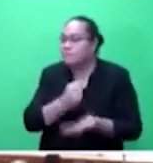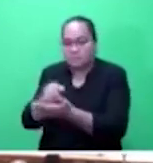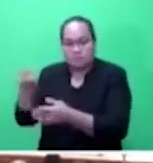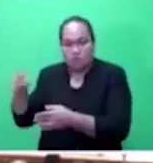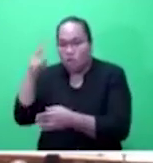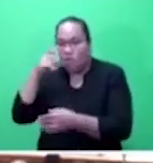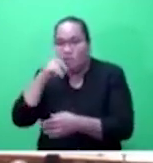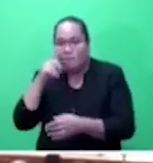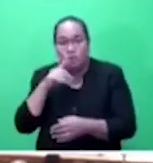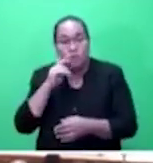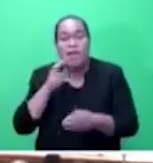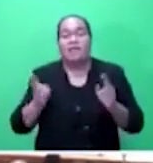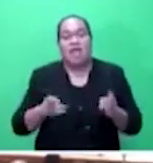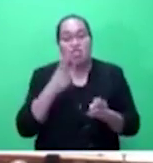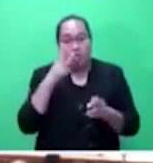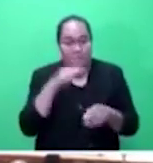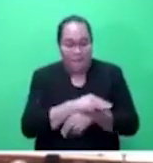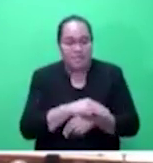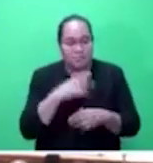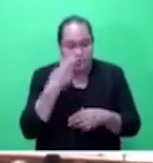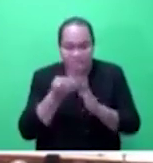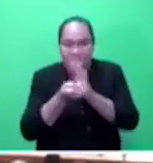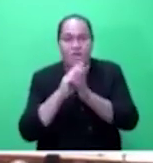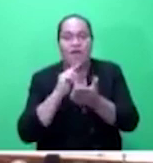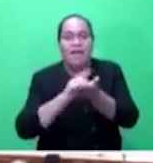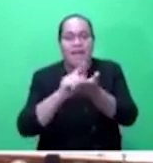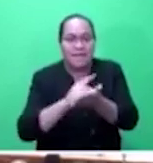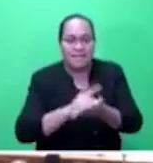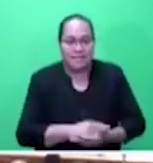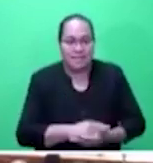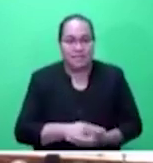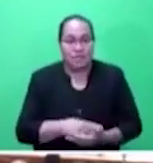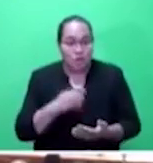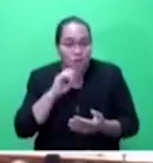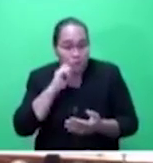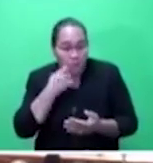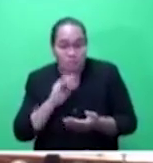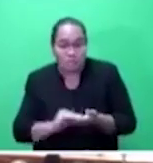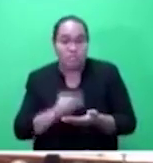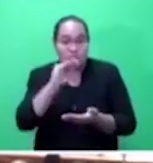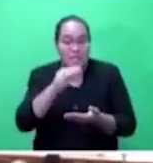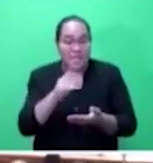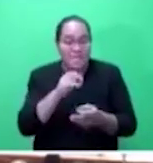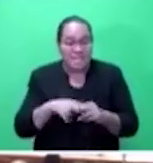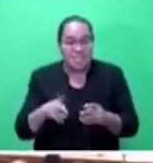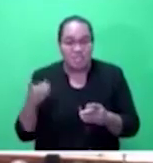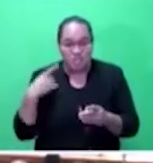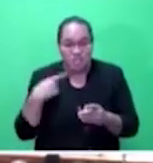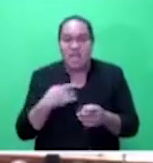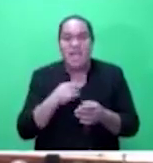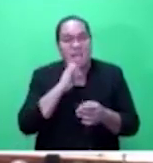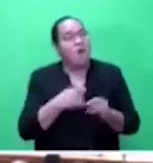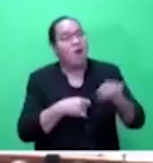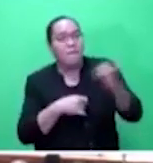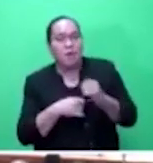as we hope to return to normalcy. On that front, we'll also be raising revenue through an increased fiscal duty on the importation of diesel